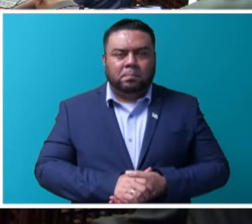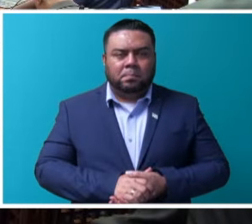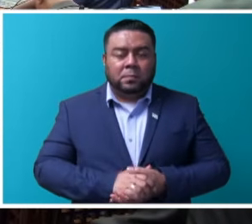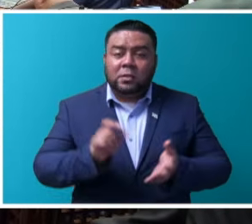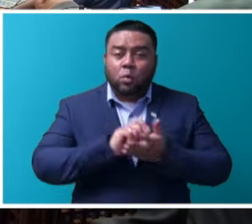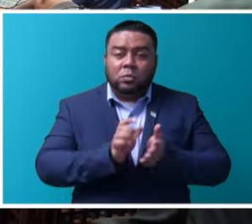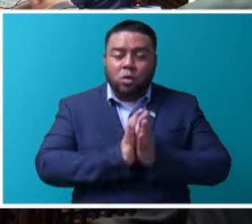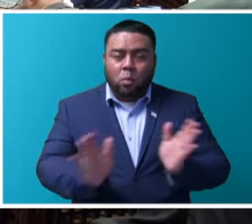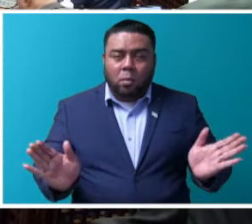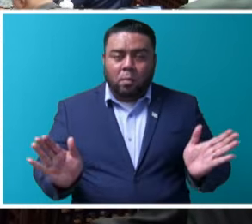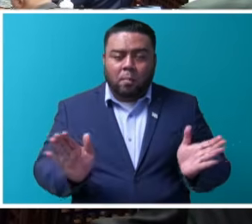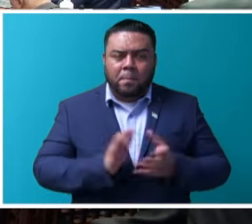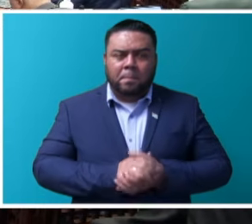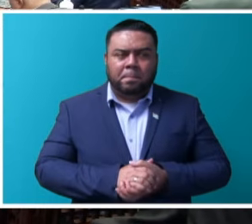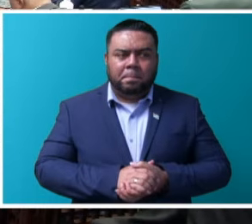Secretary General.